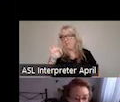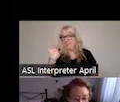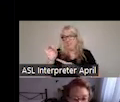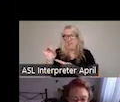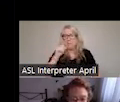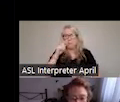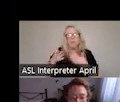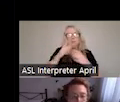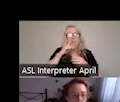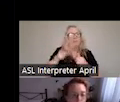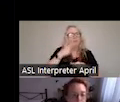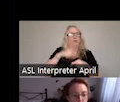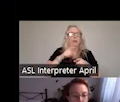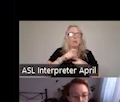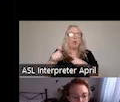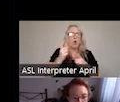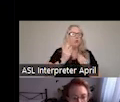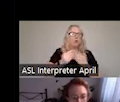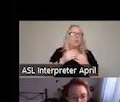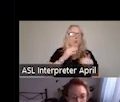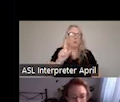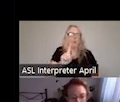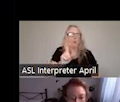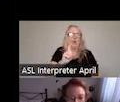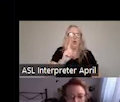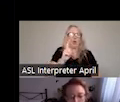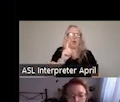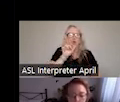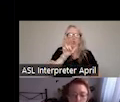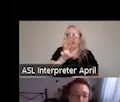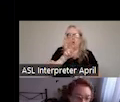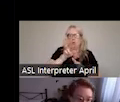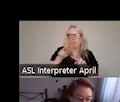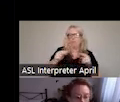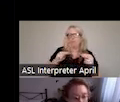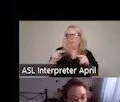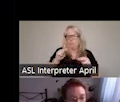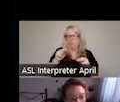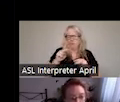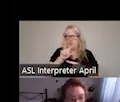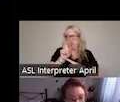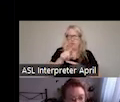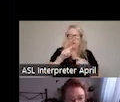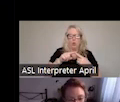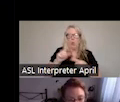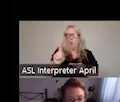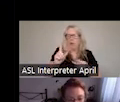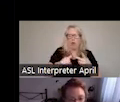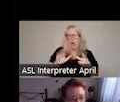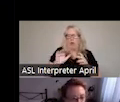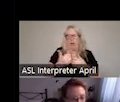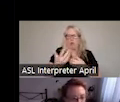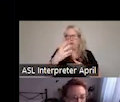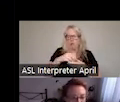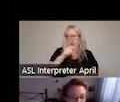first call. And so no matter where you stand on the question of whether or how to involve law enforcement in